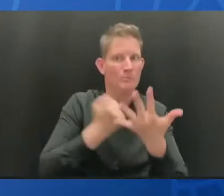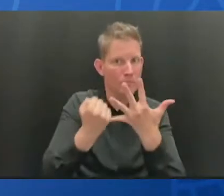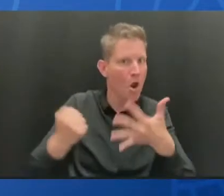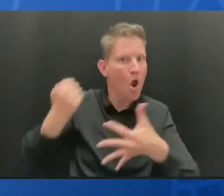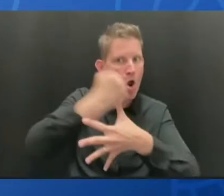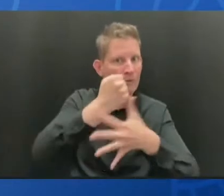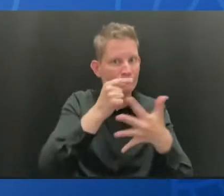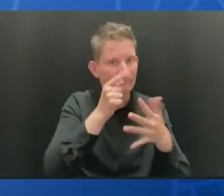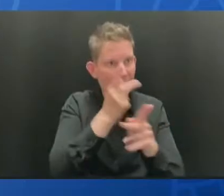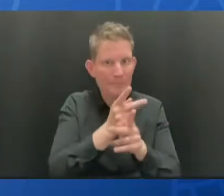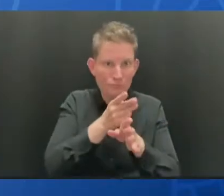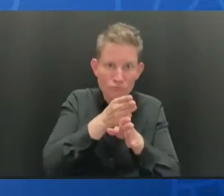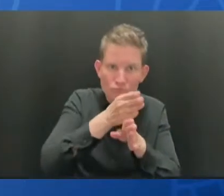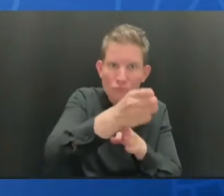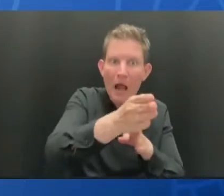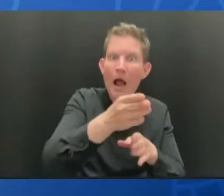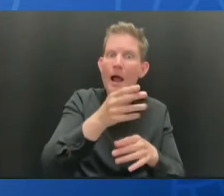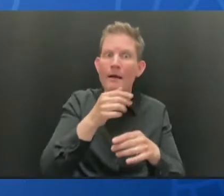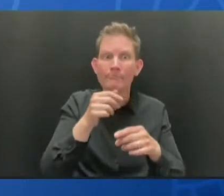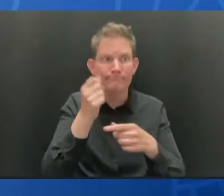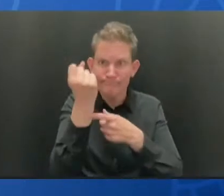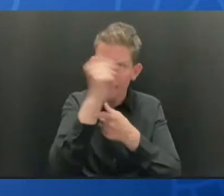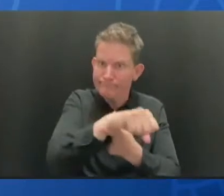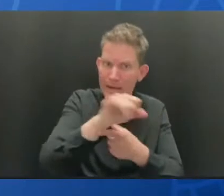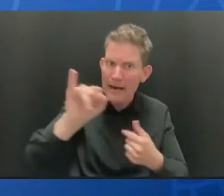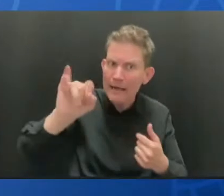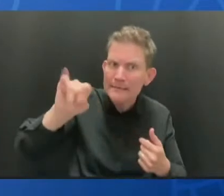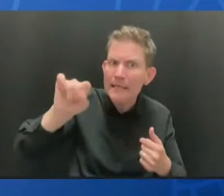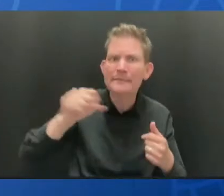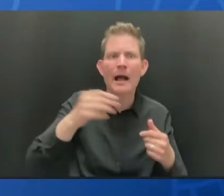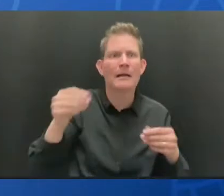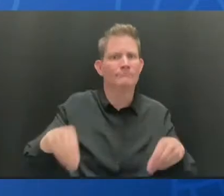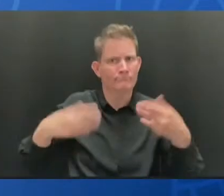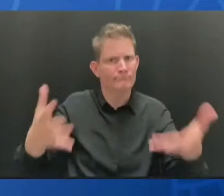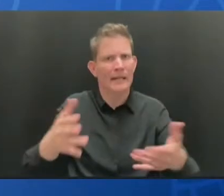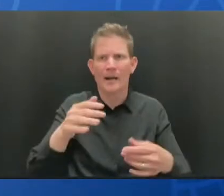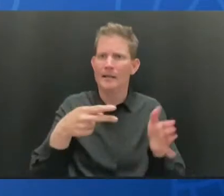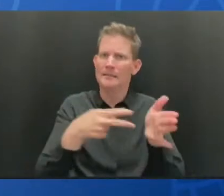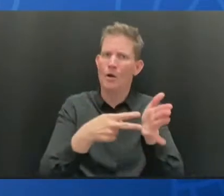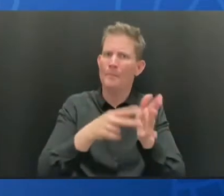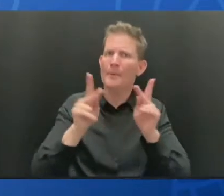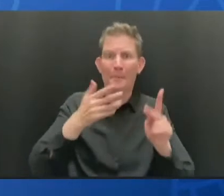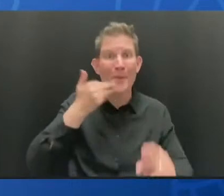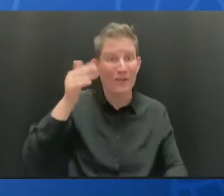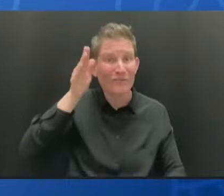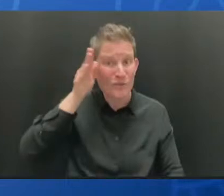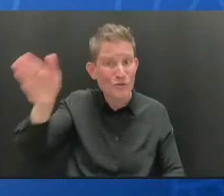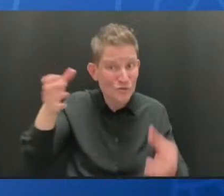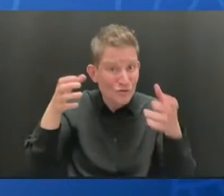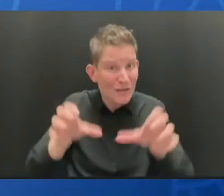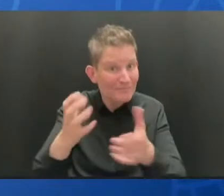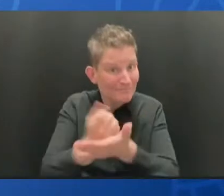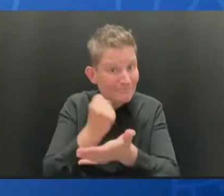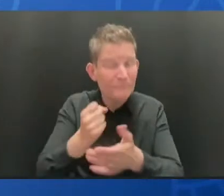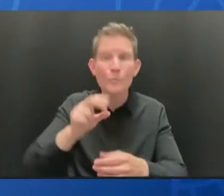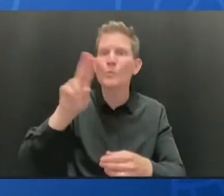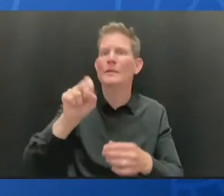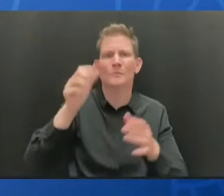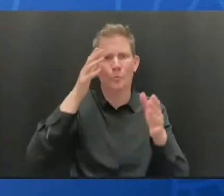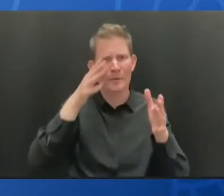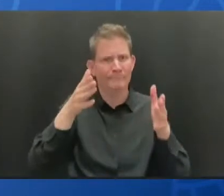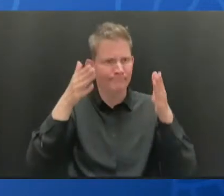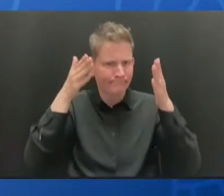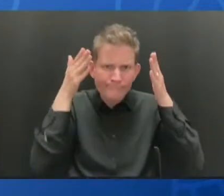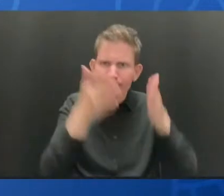of Syria a chance for a better future. The United States will remain focused on the mission to defeat ISIS and eliminating